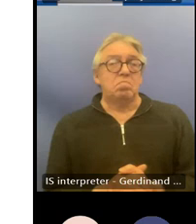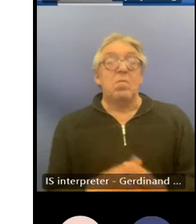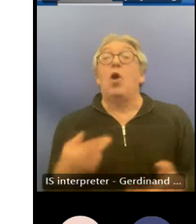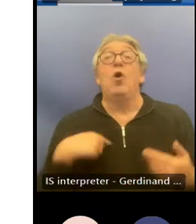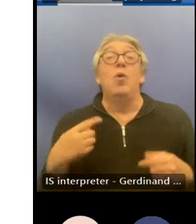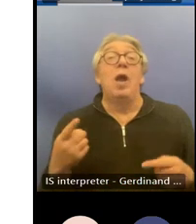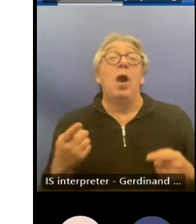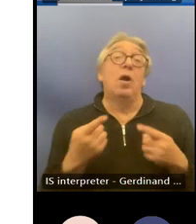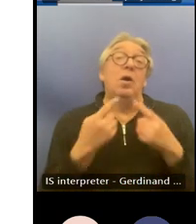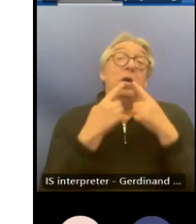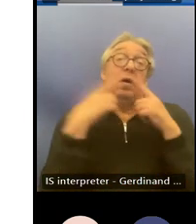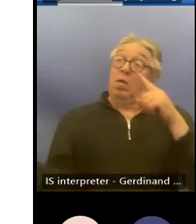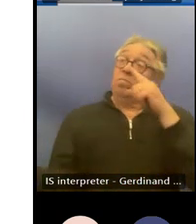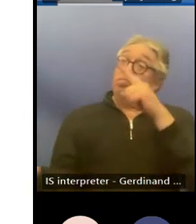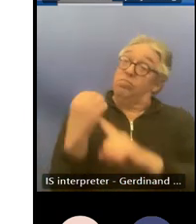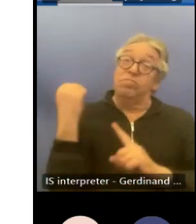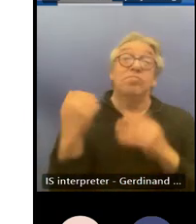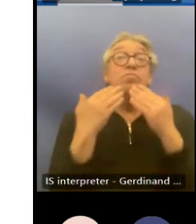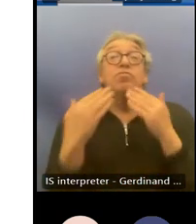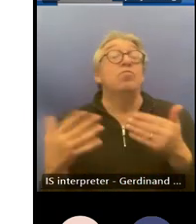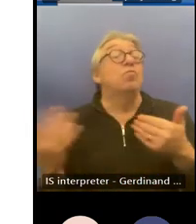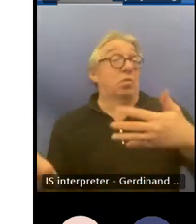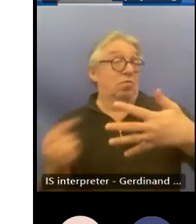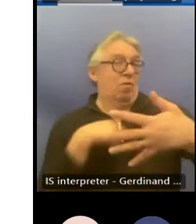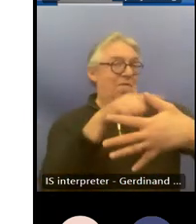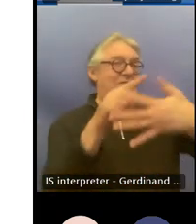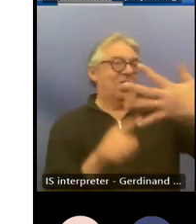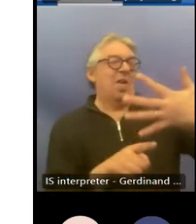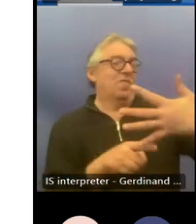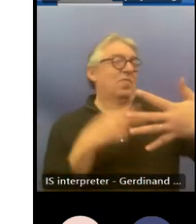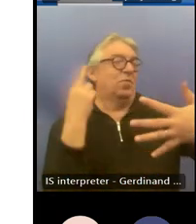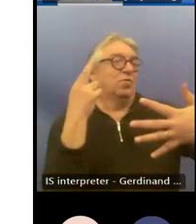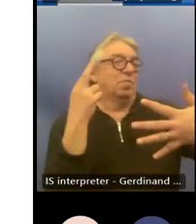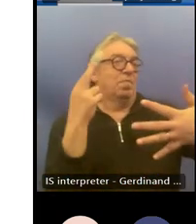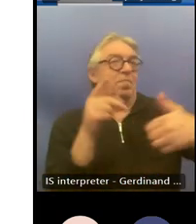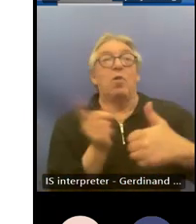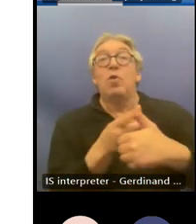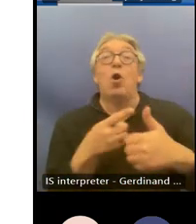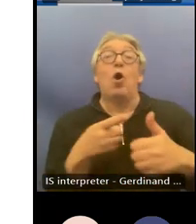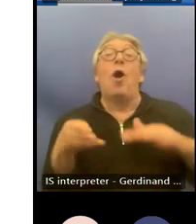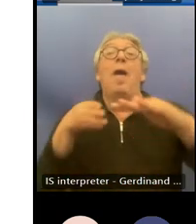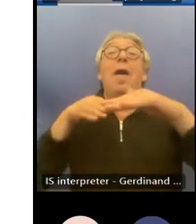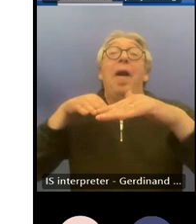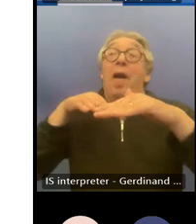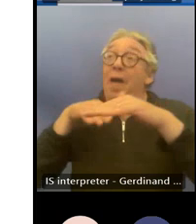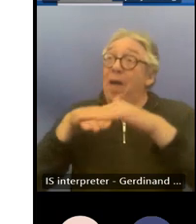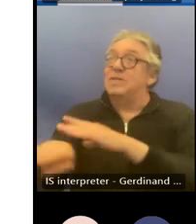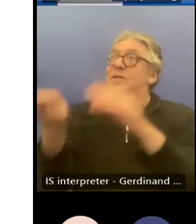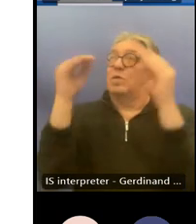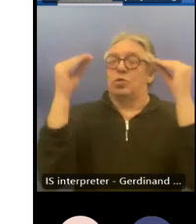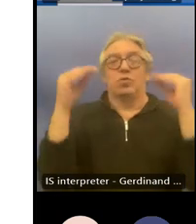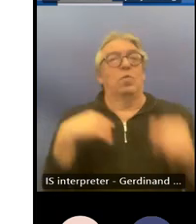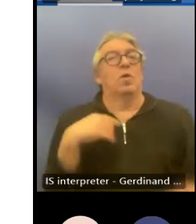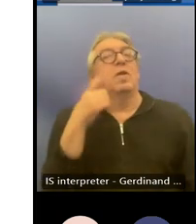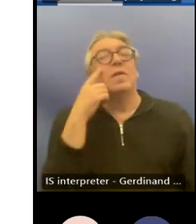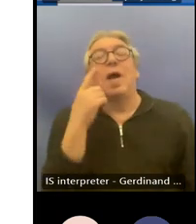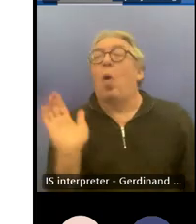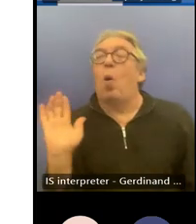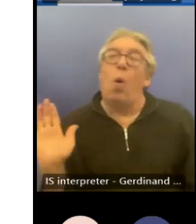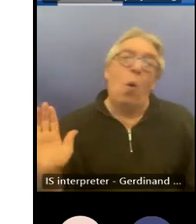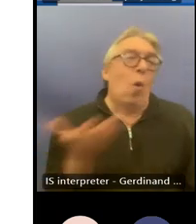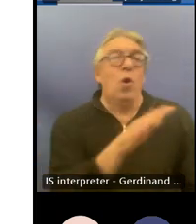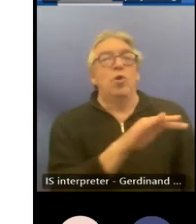this model that we've built. One is the access to education. We believe all children have access to education in their local nearest government school or the